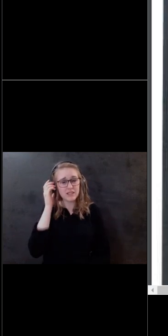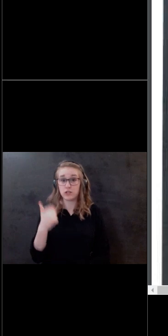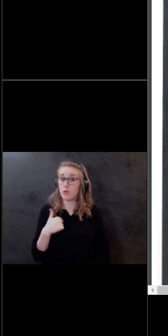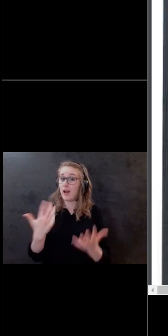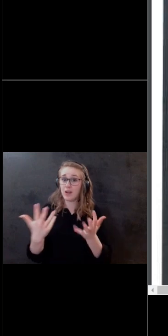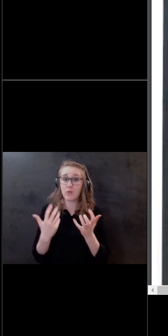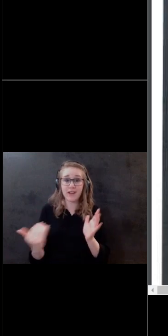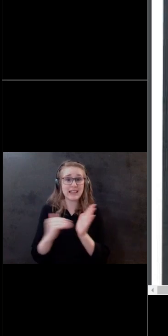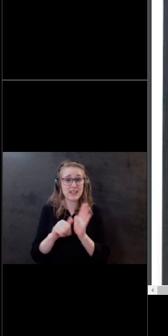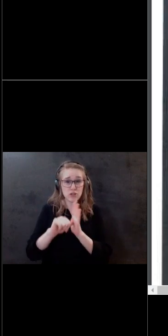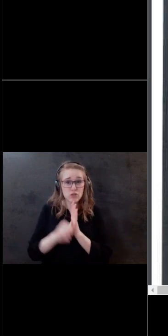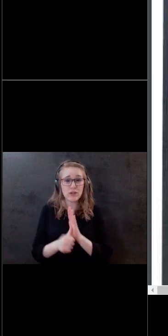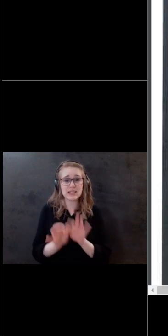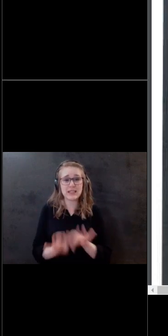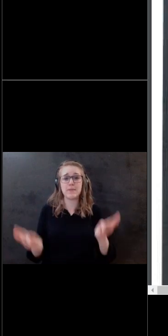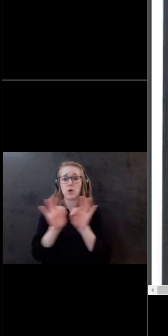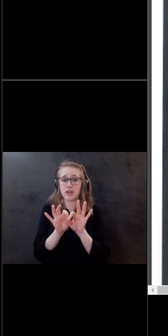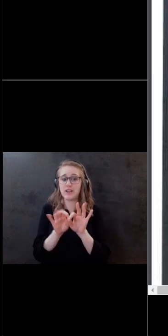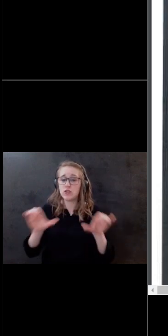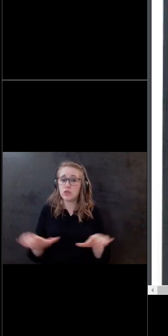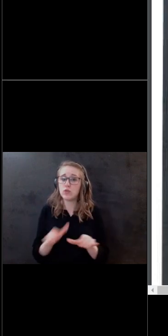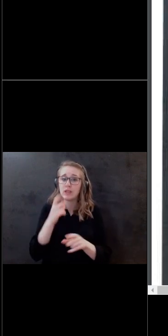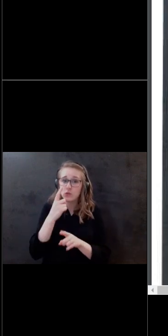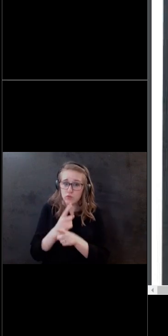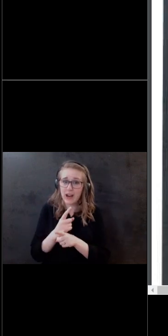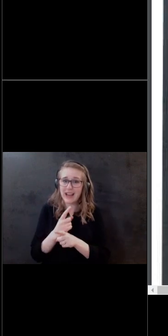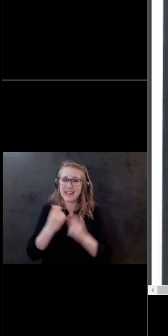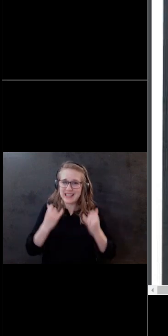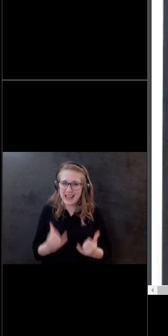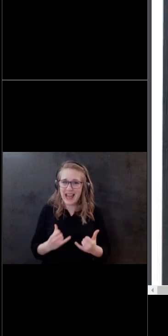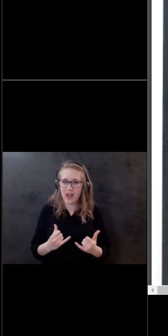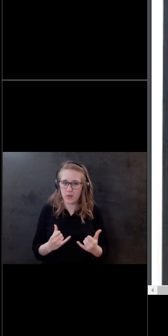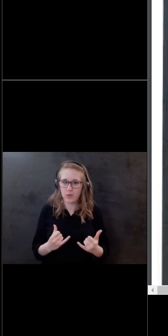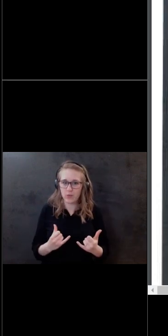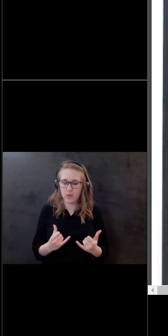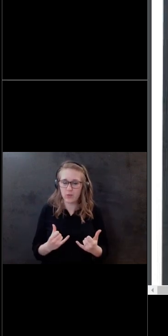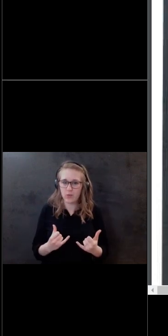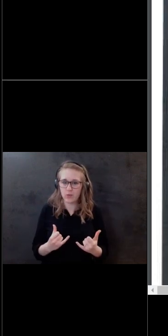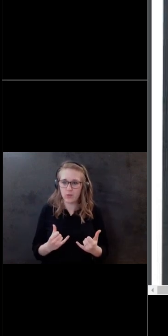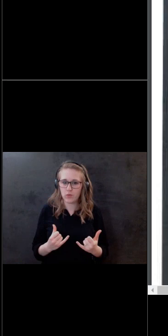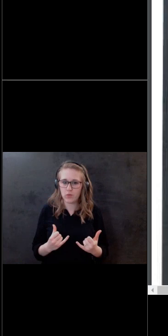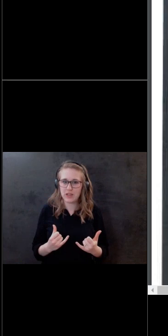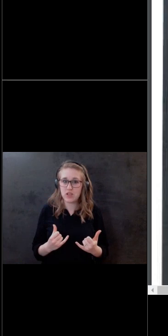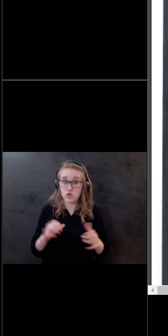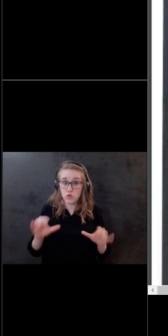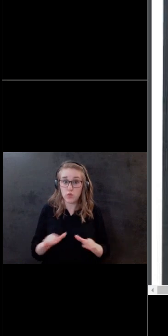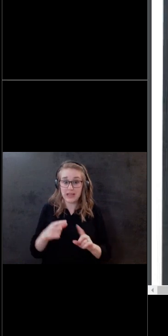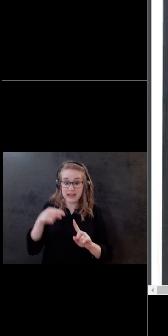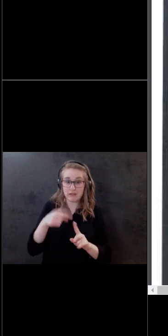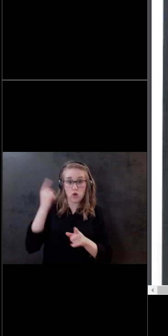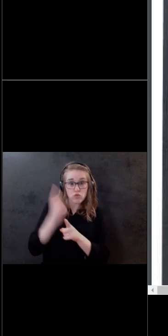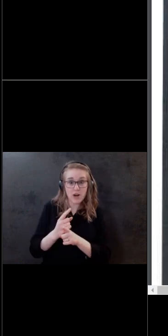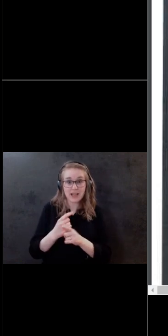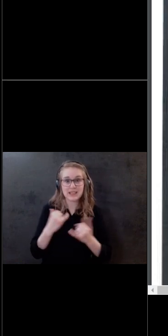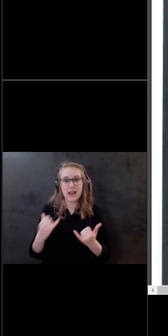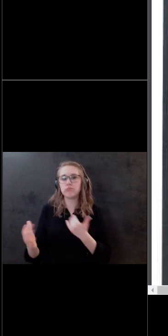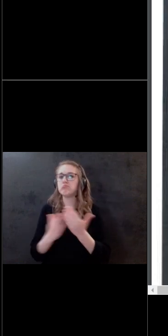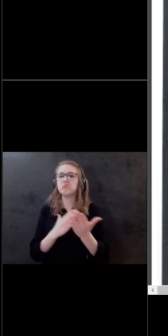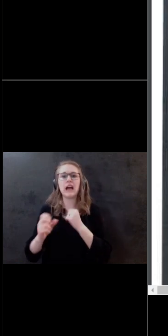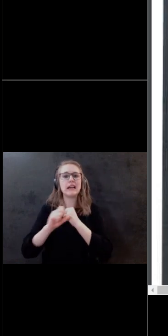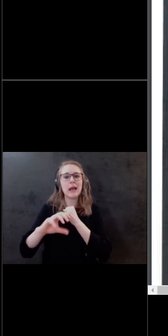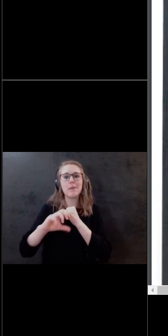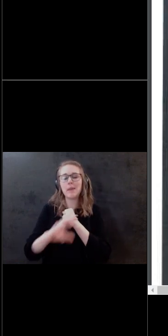again, stress the importance of doing what's right now for our residents, despite any campaign contributions we